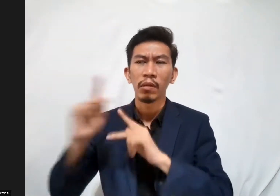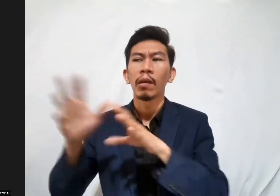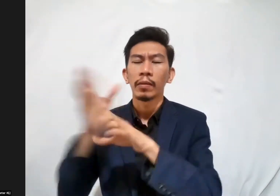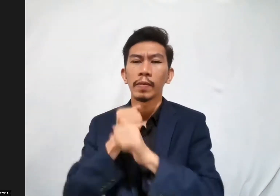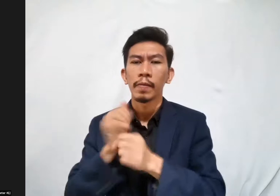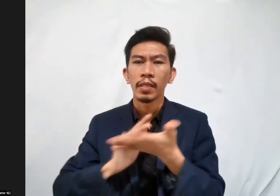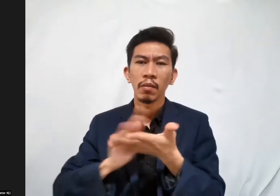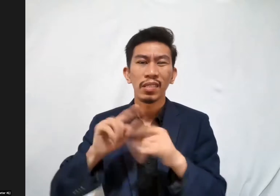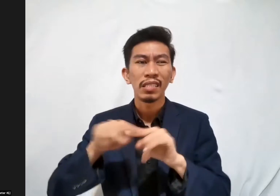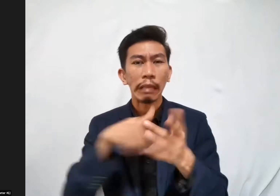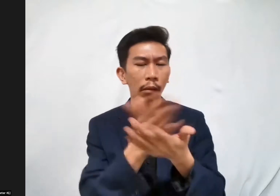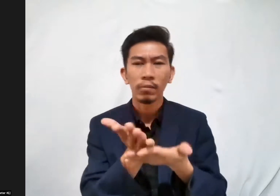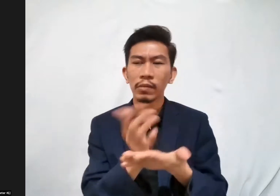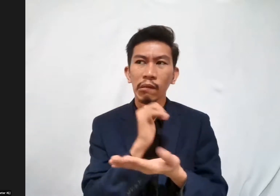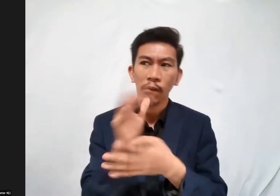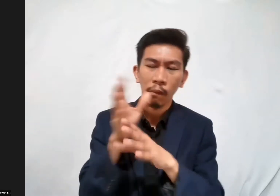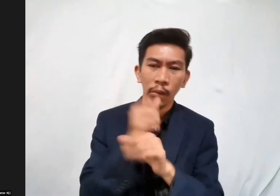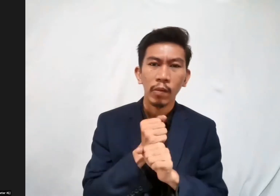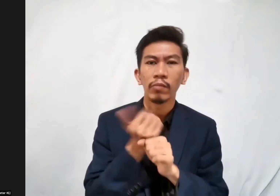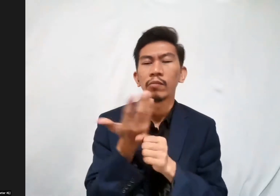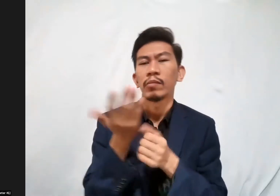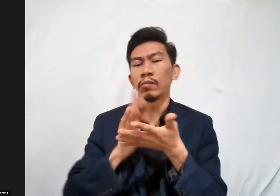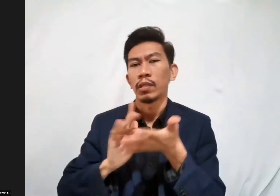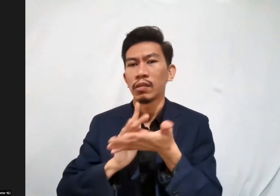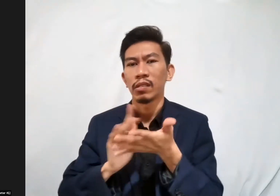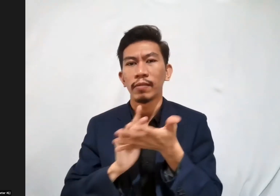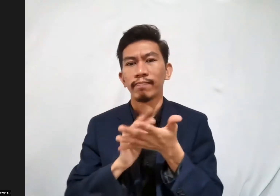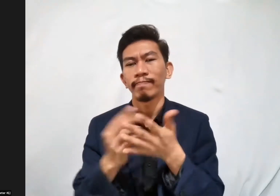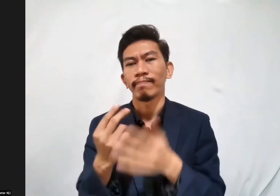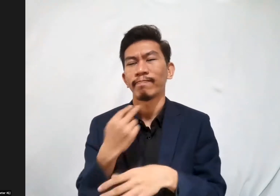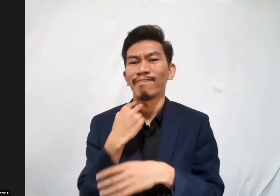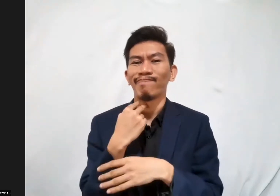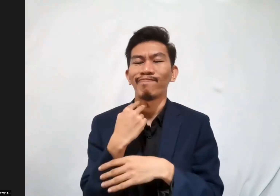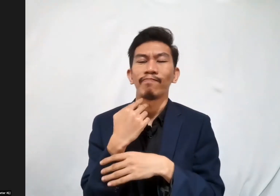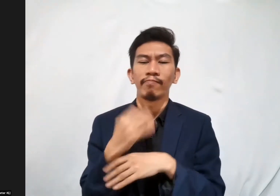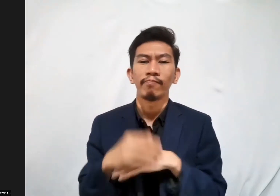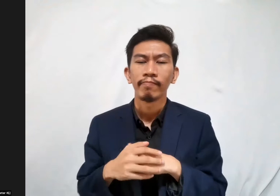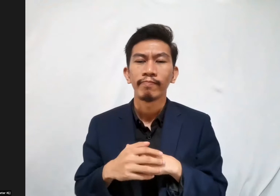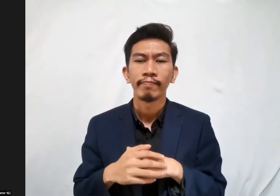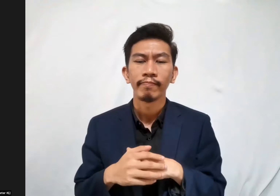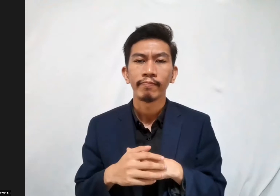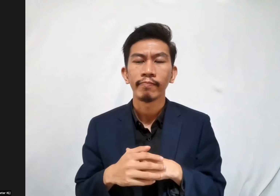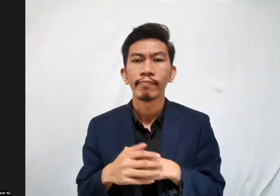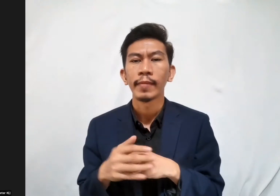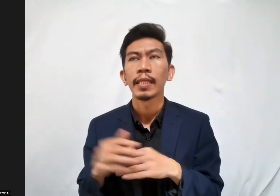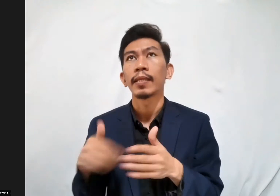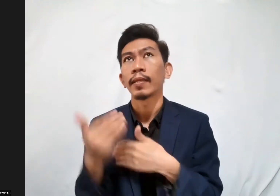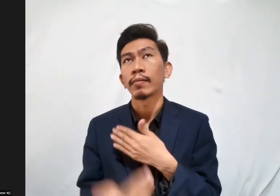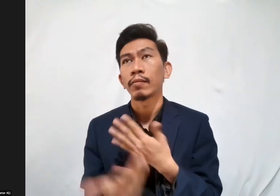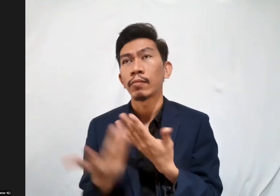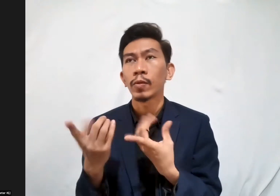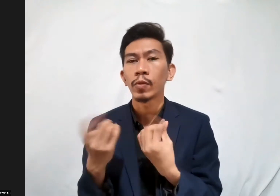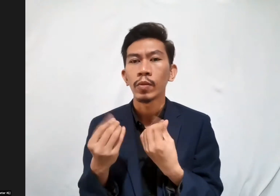patients who were not able to do that. Another one that PCS is doing is, of course, is still advocacy.